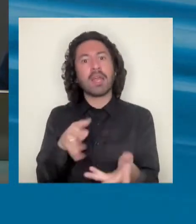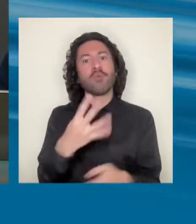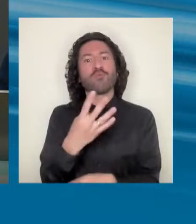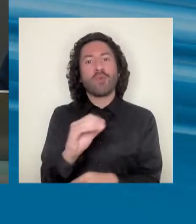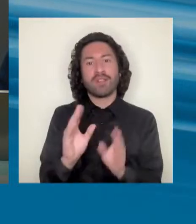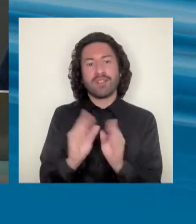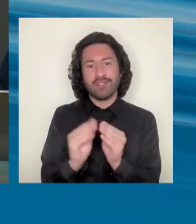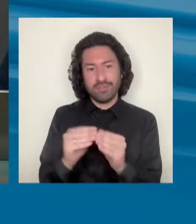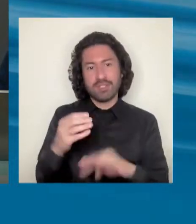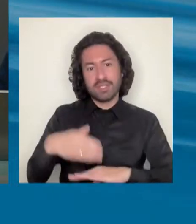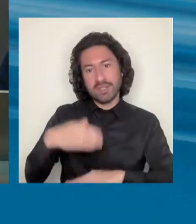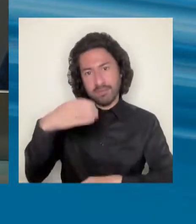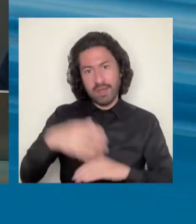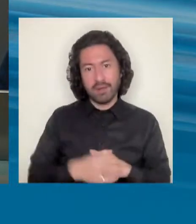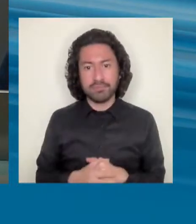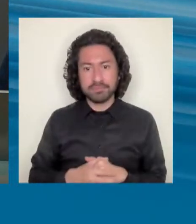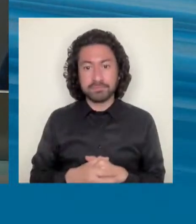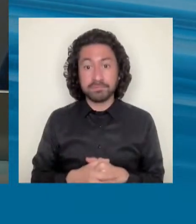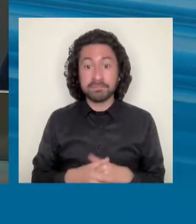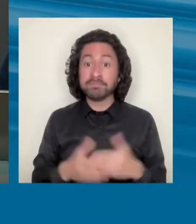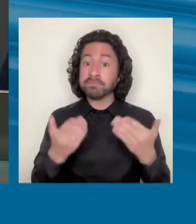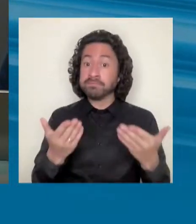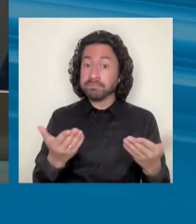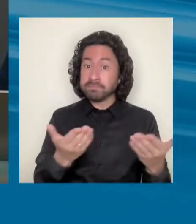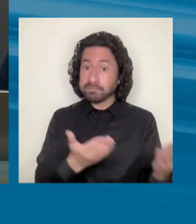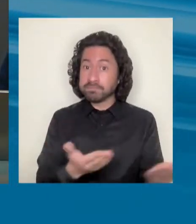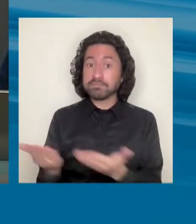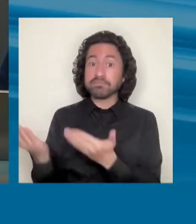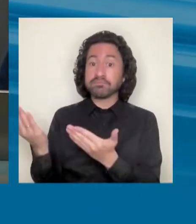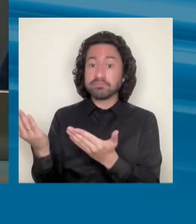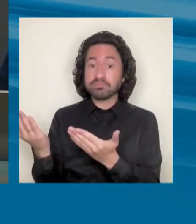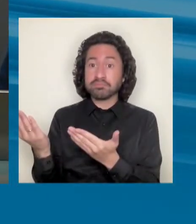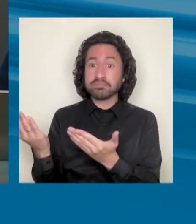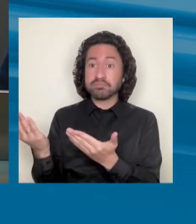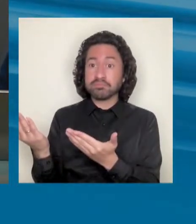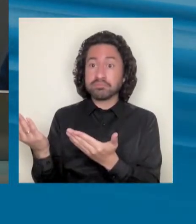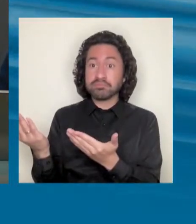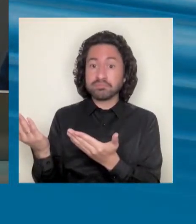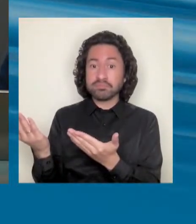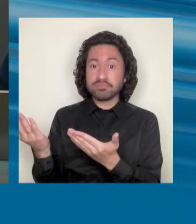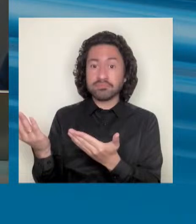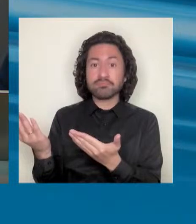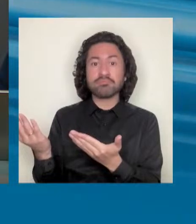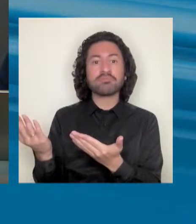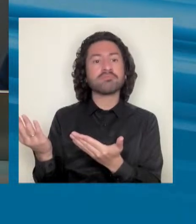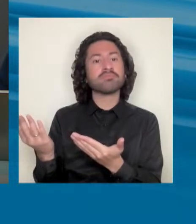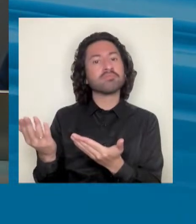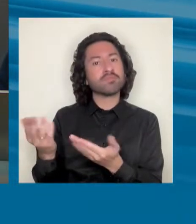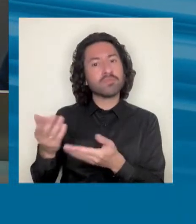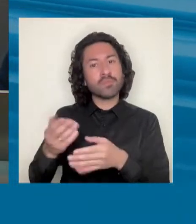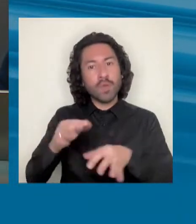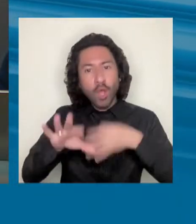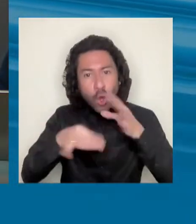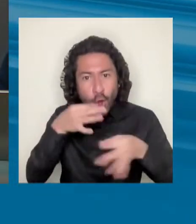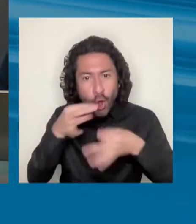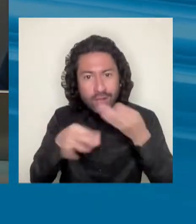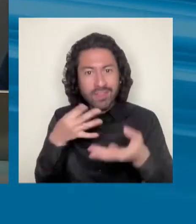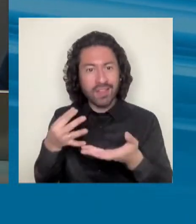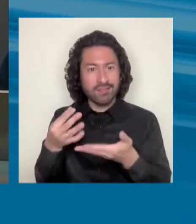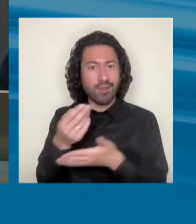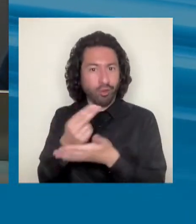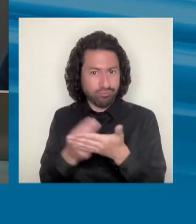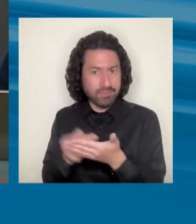40th session of the Economic Council for Latin America and the Caribbean. We will now invite you to the